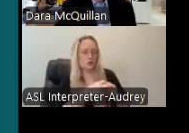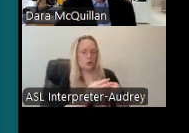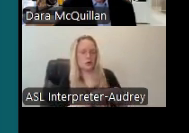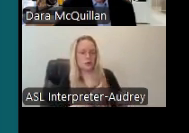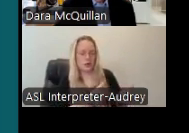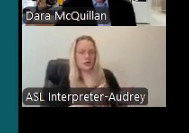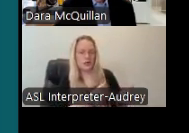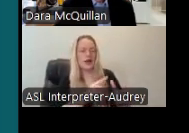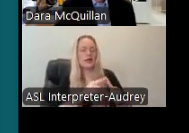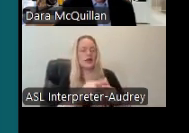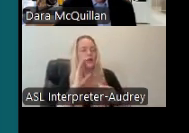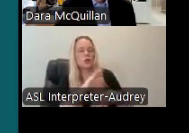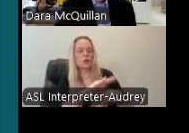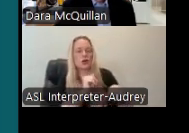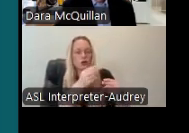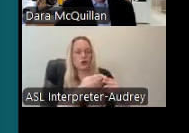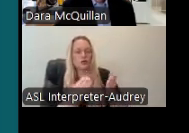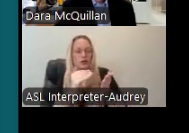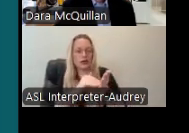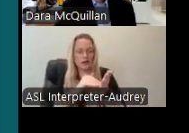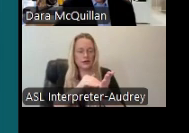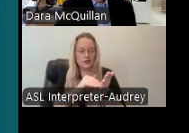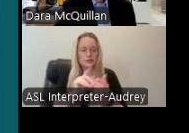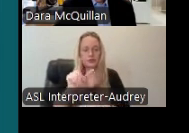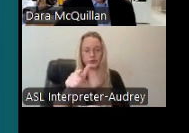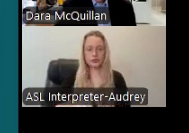and we will call your name again at a later time.